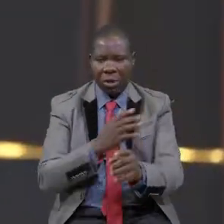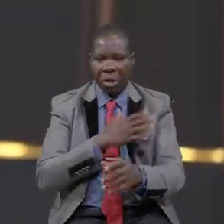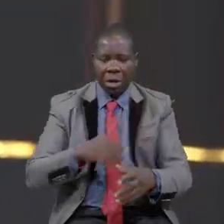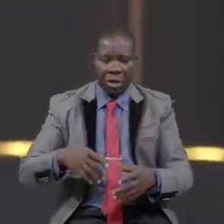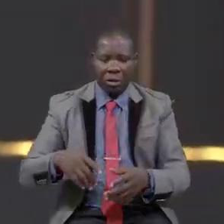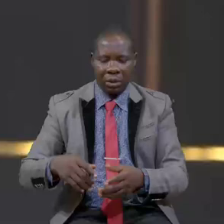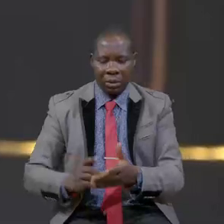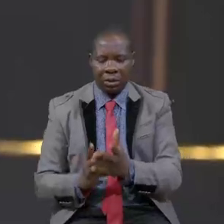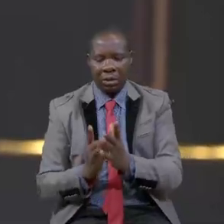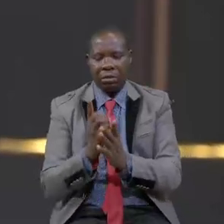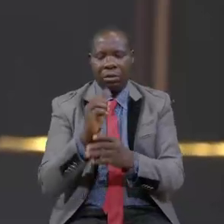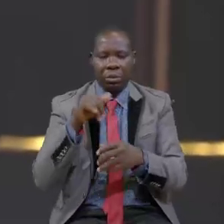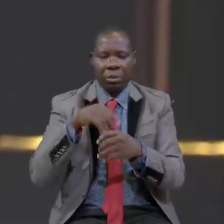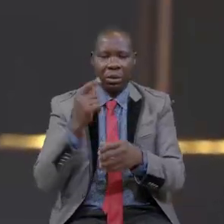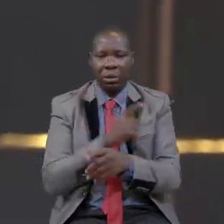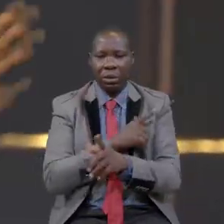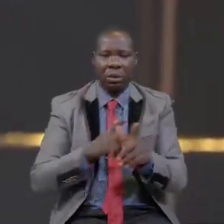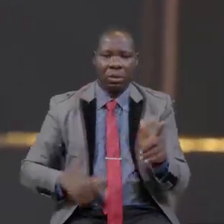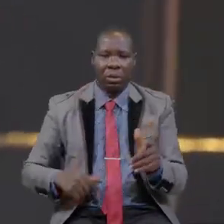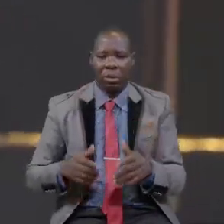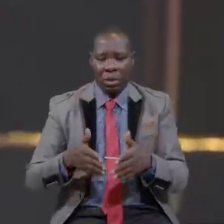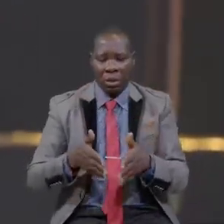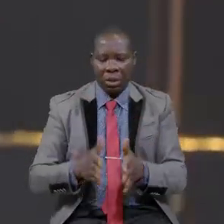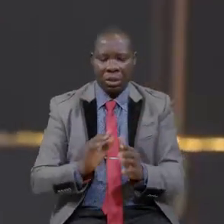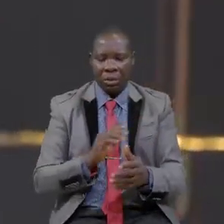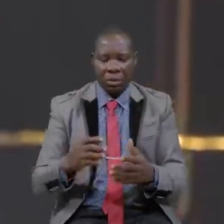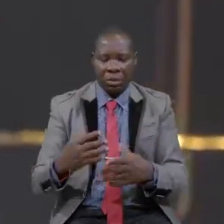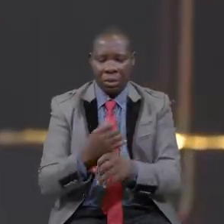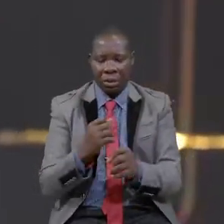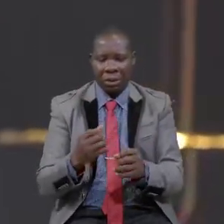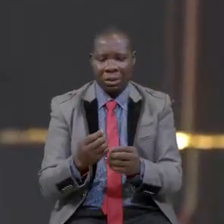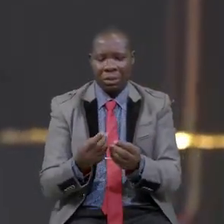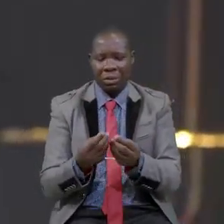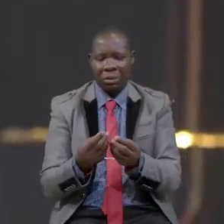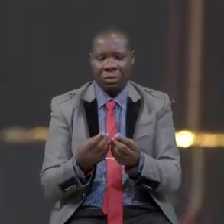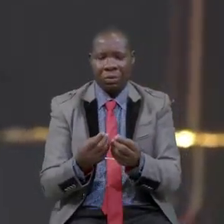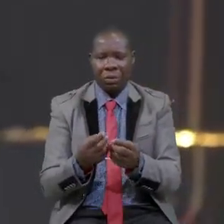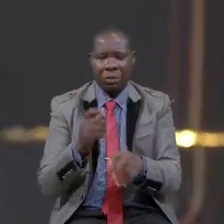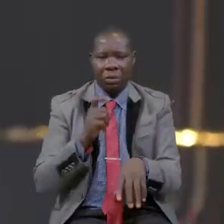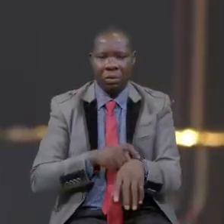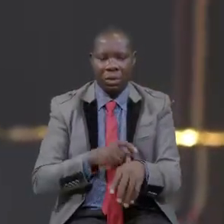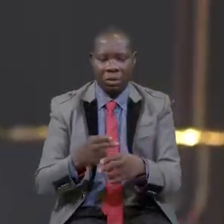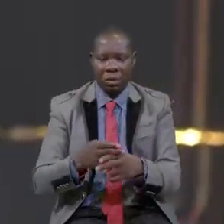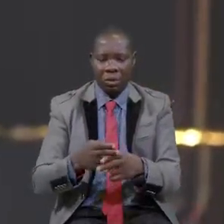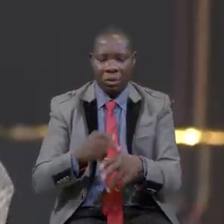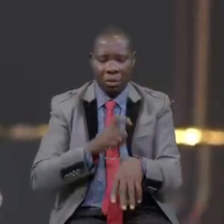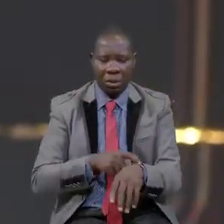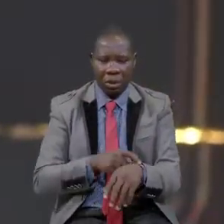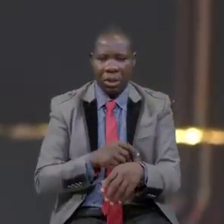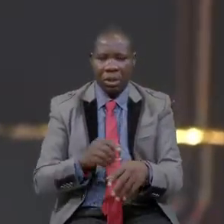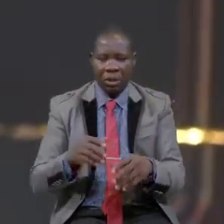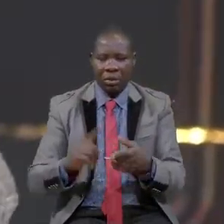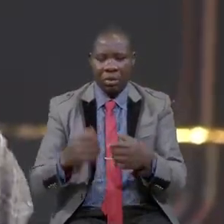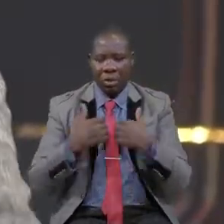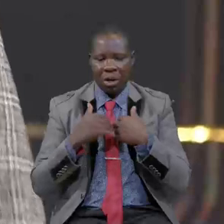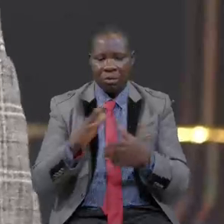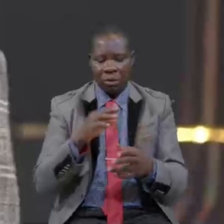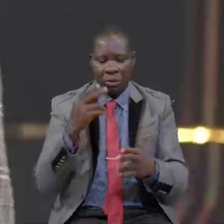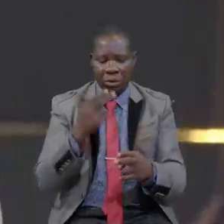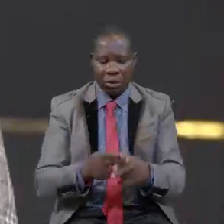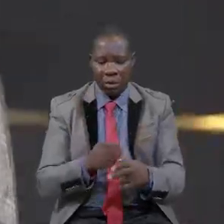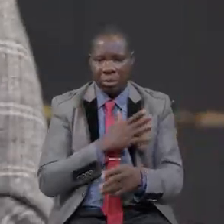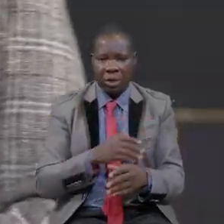Lord let's take this a few minutes and let's have your name and your details the Lord bless you also